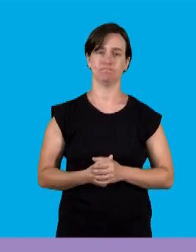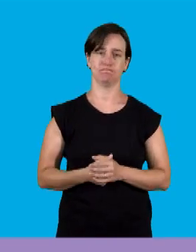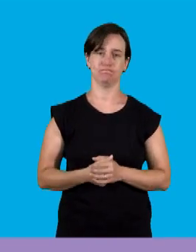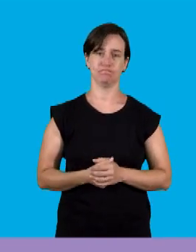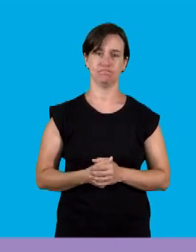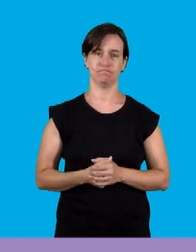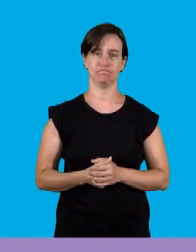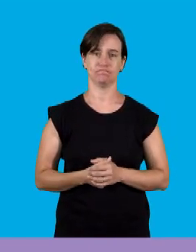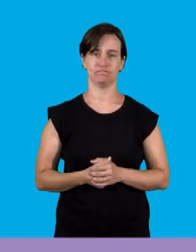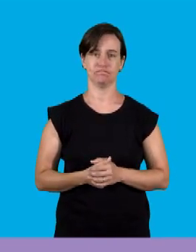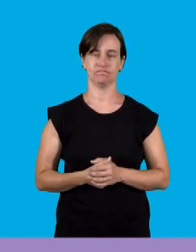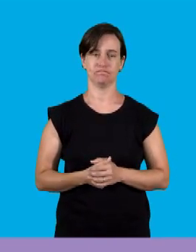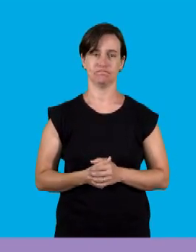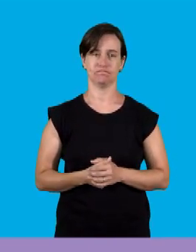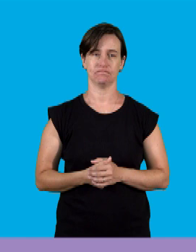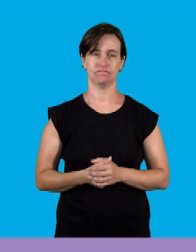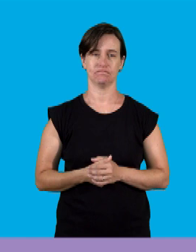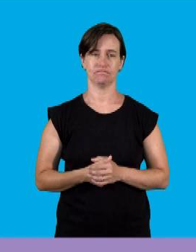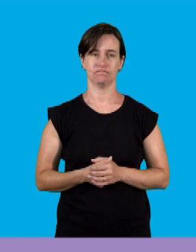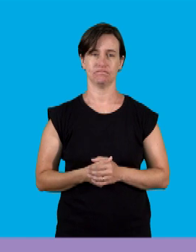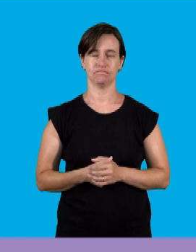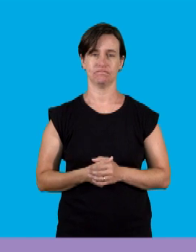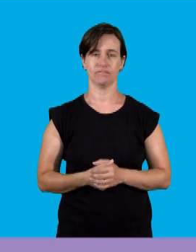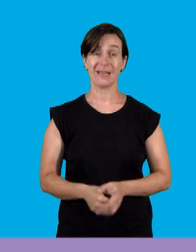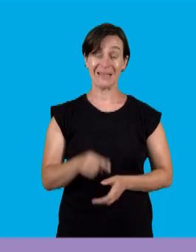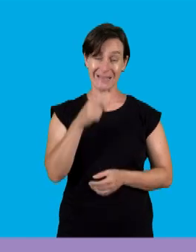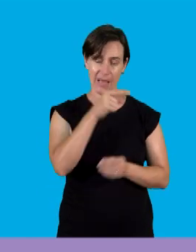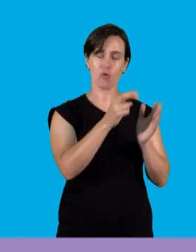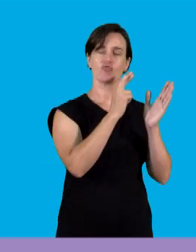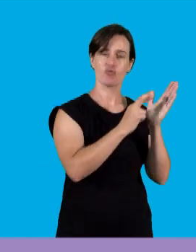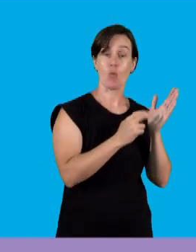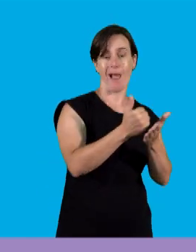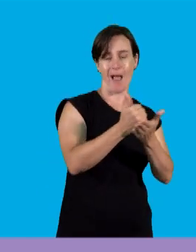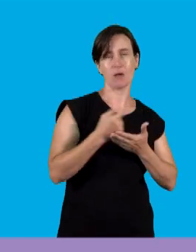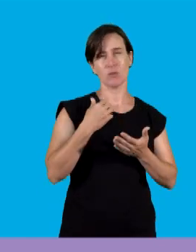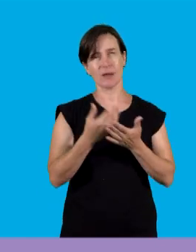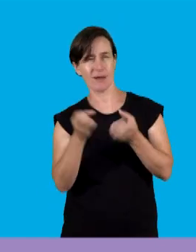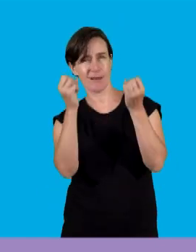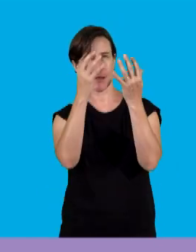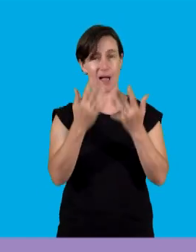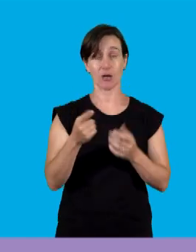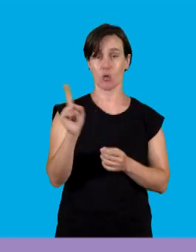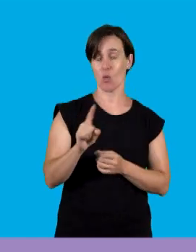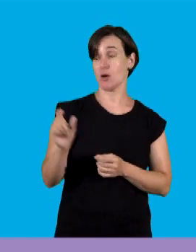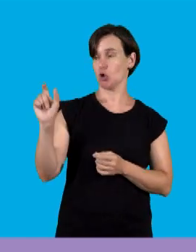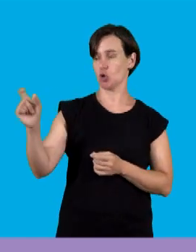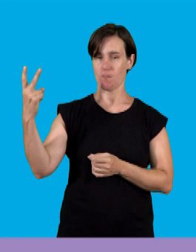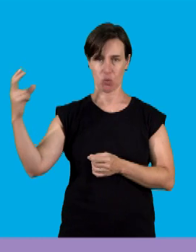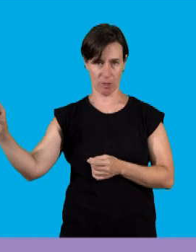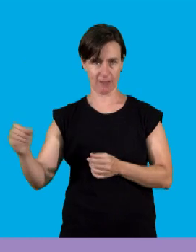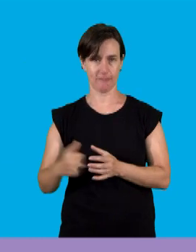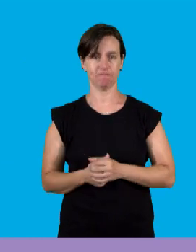our 1. Now that rule is the one that's going to help us with calculating our